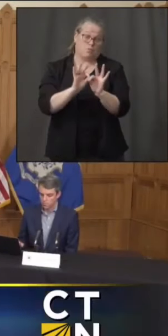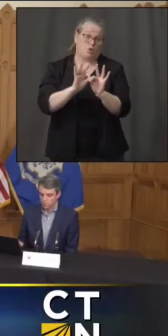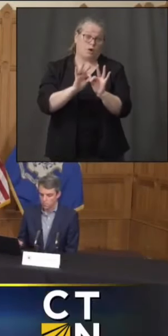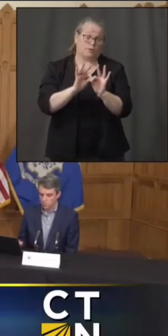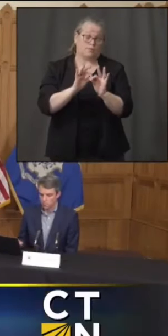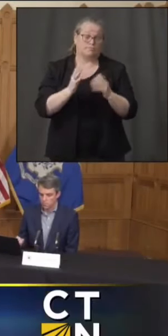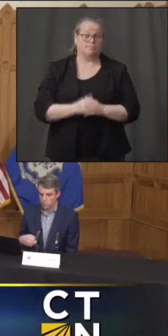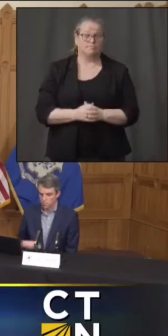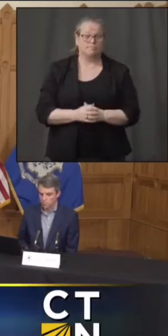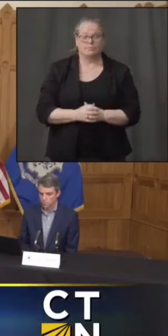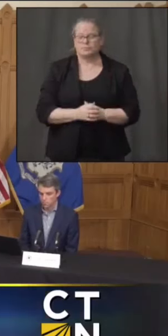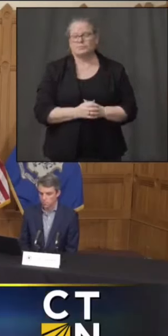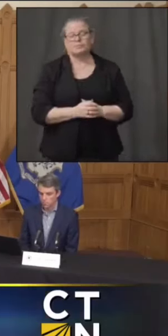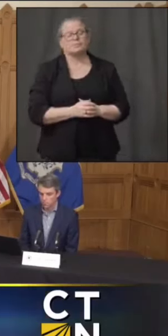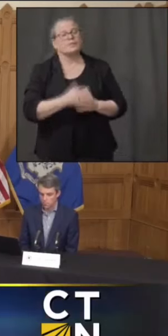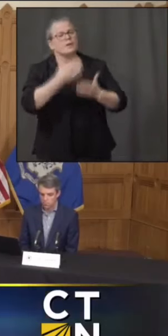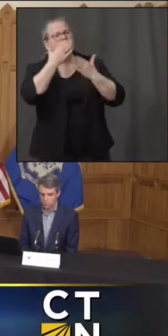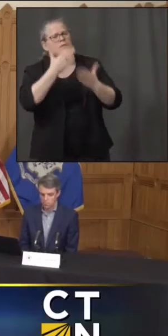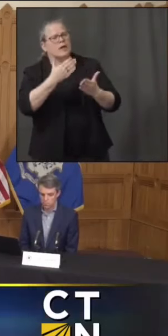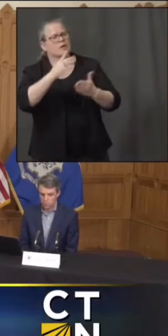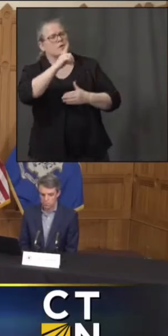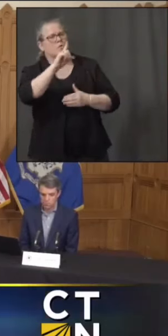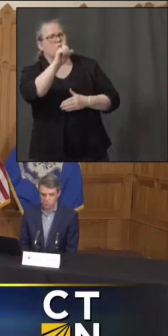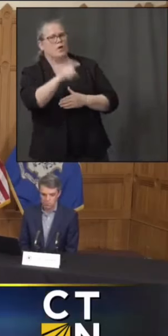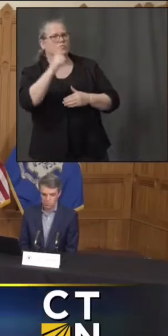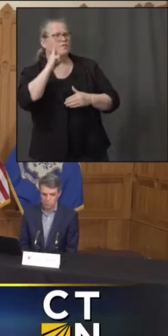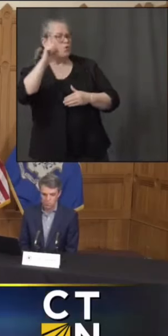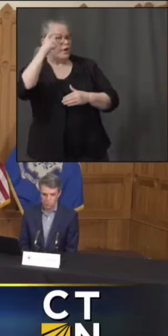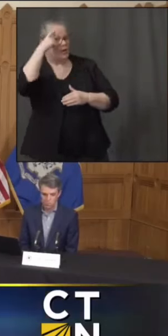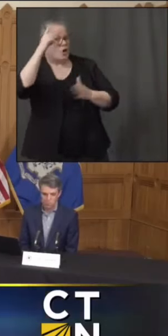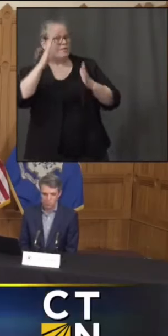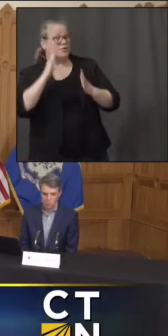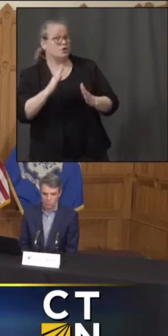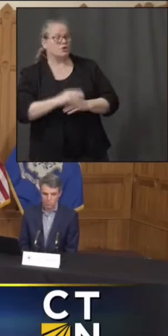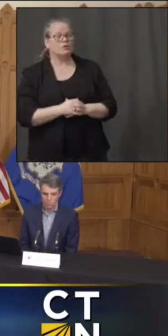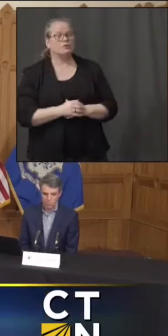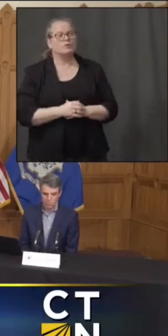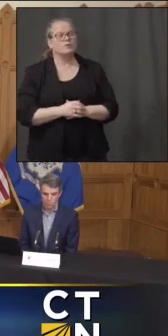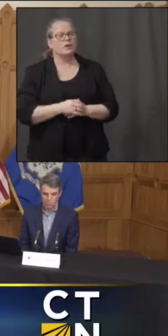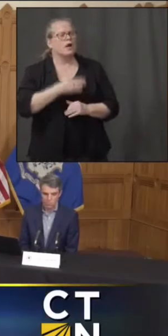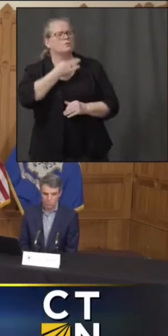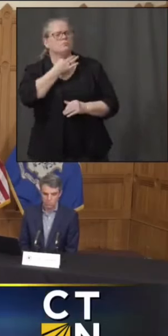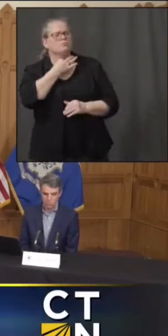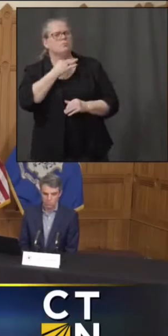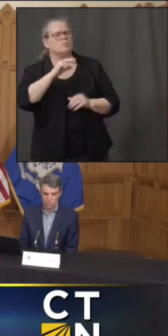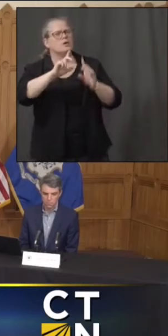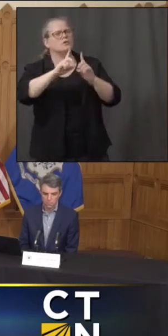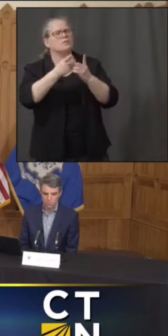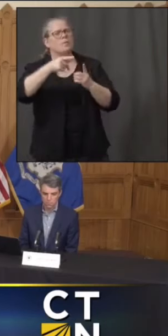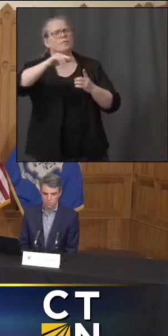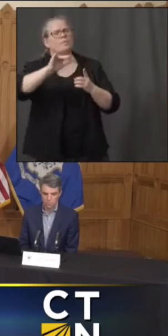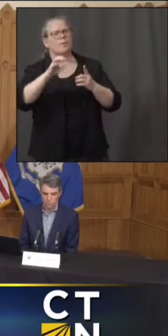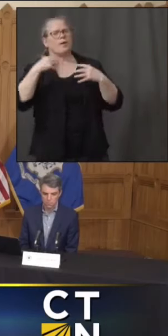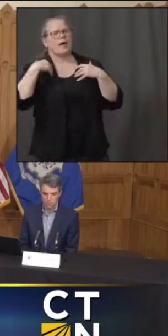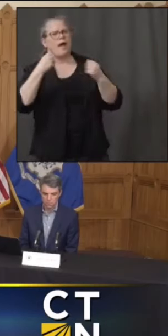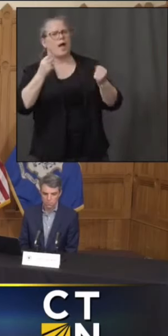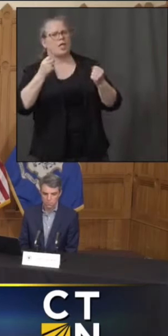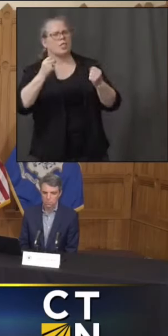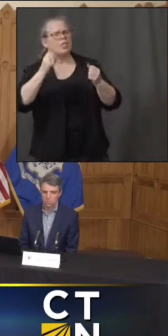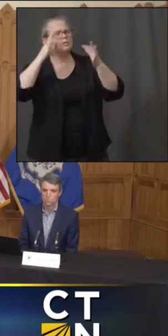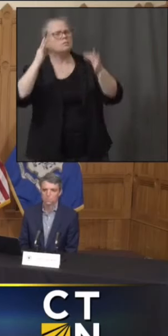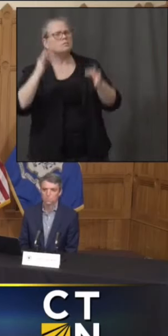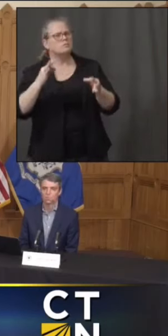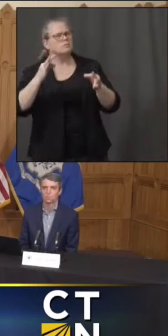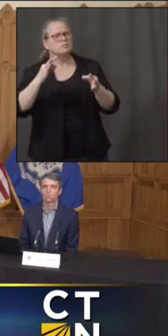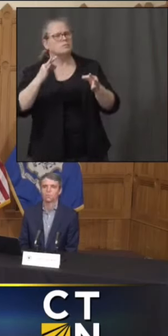Thanks, Max. This question is for the governor. Governor, why has the Department of Public Health decided not to mandate hospitals